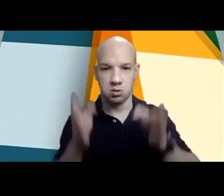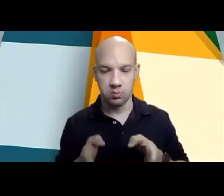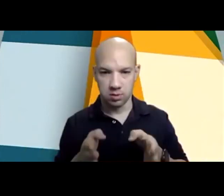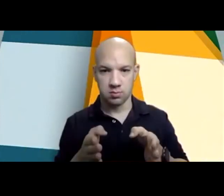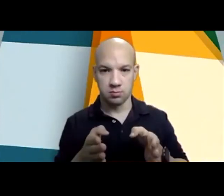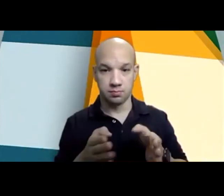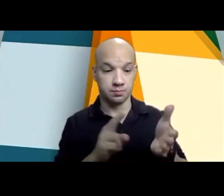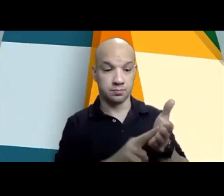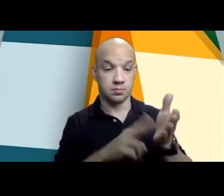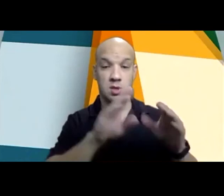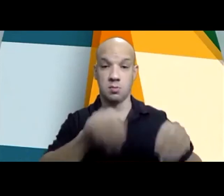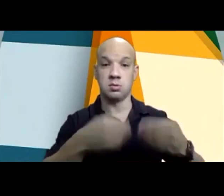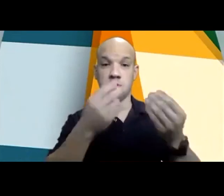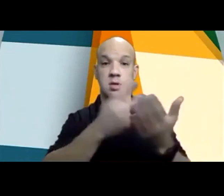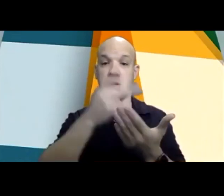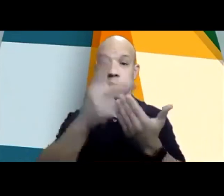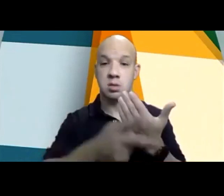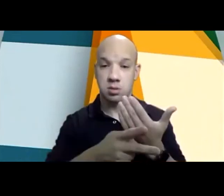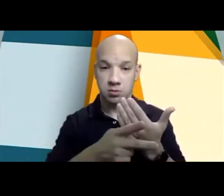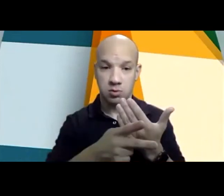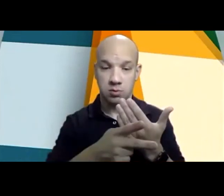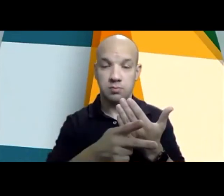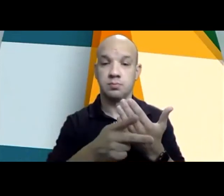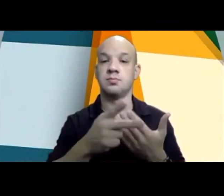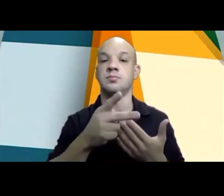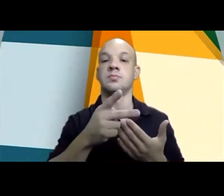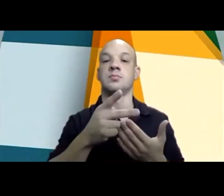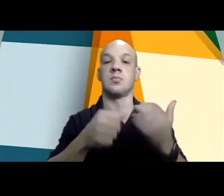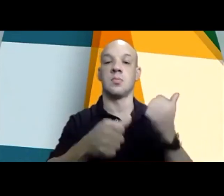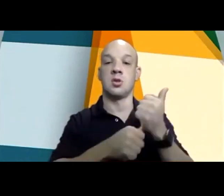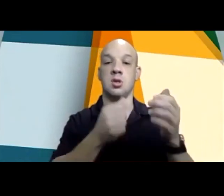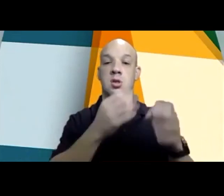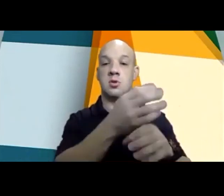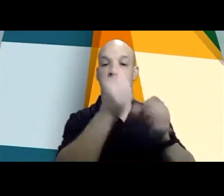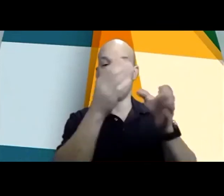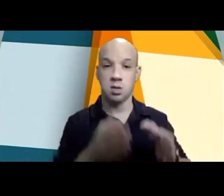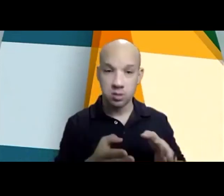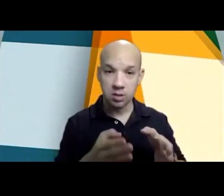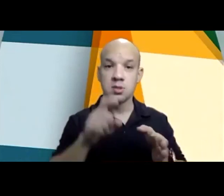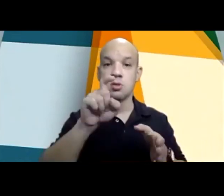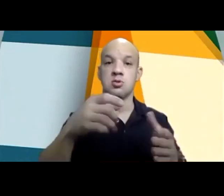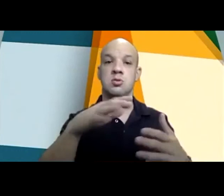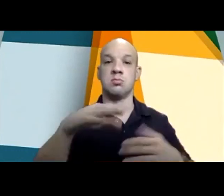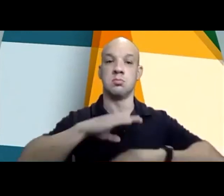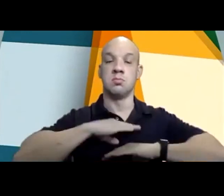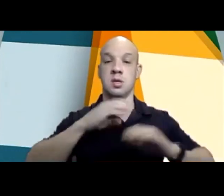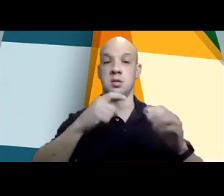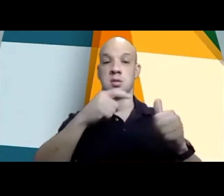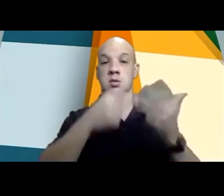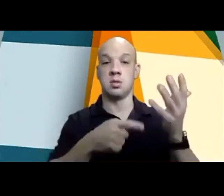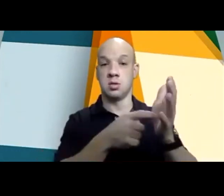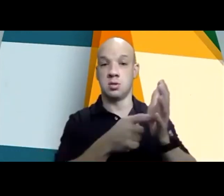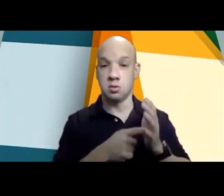the program, funding source, subrecipient eligibility requirements, type of projects allowed under